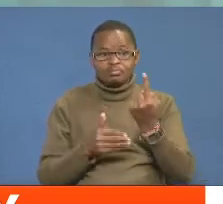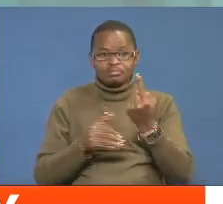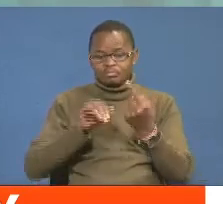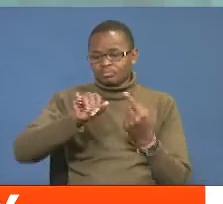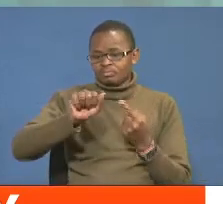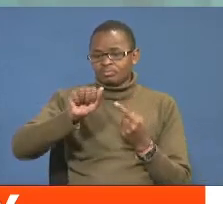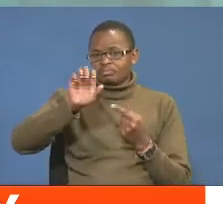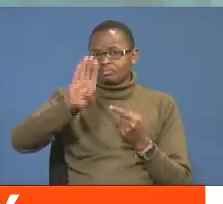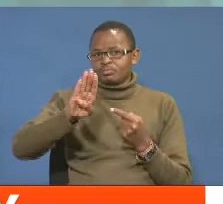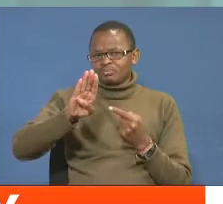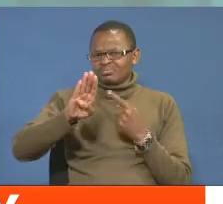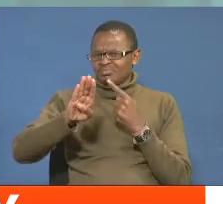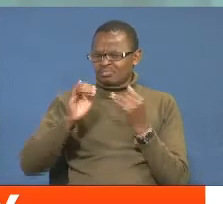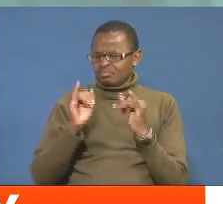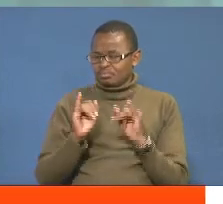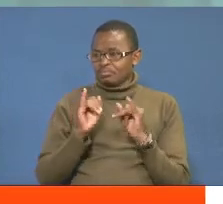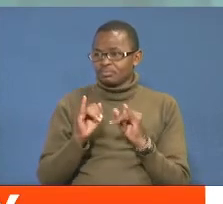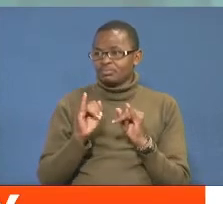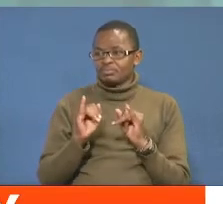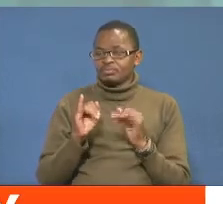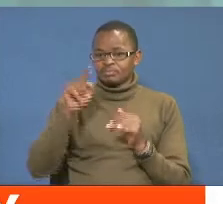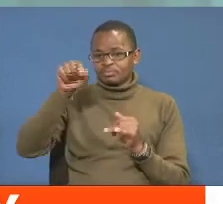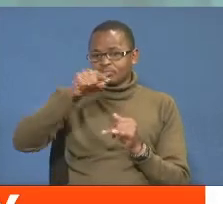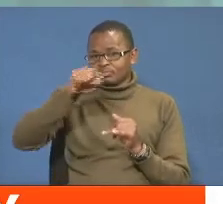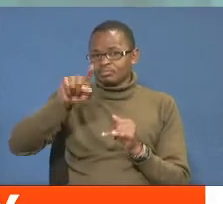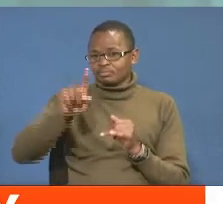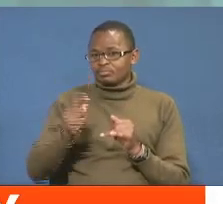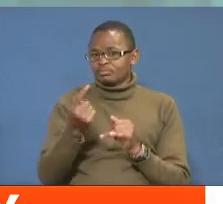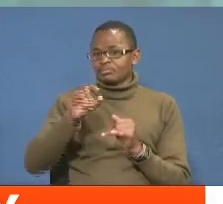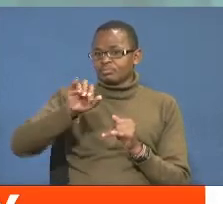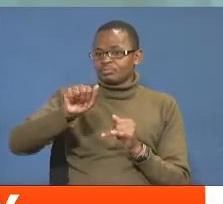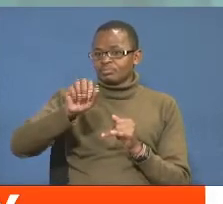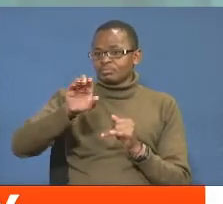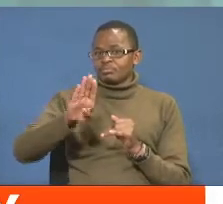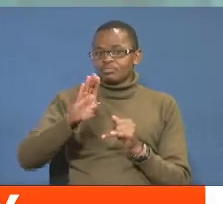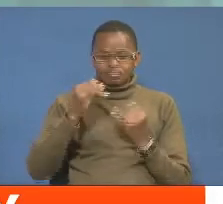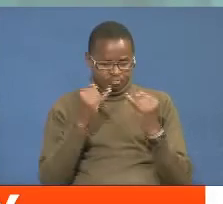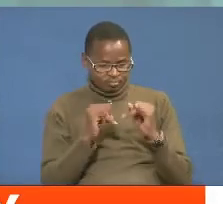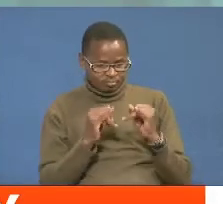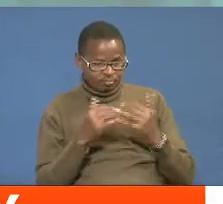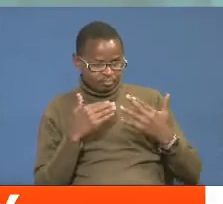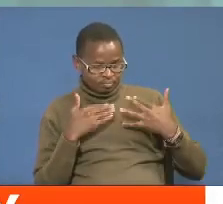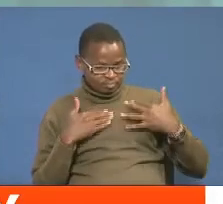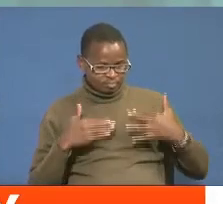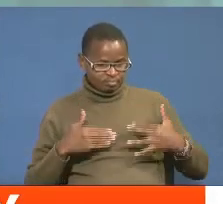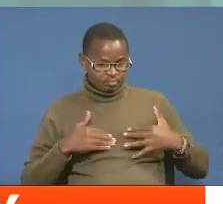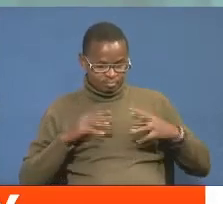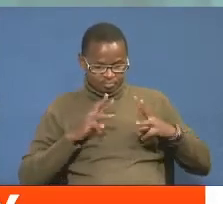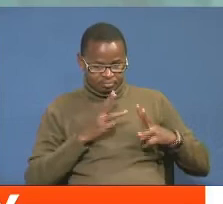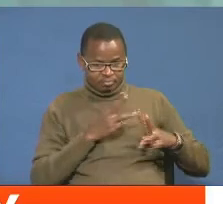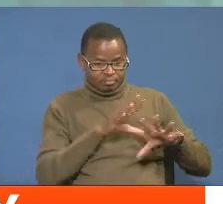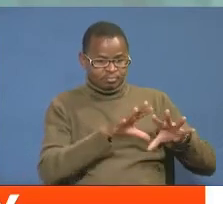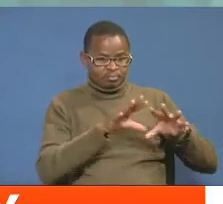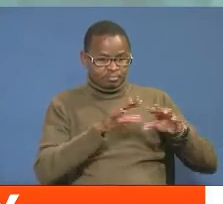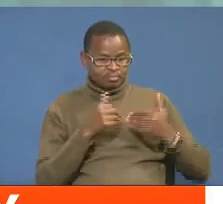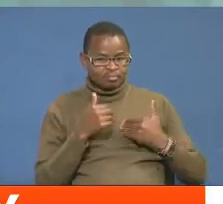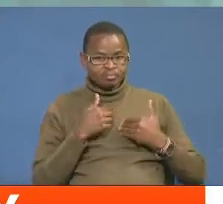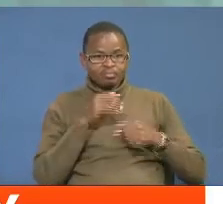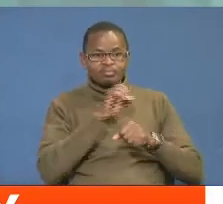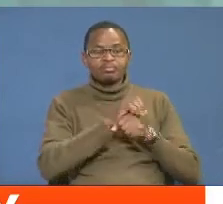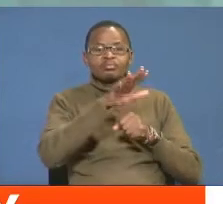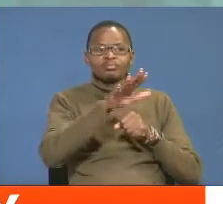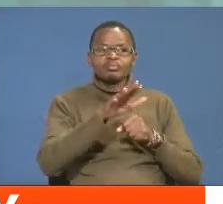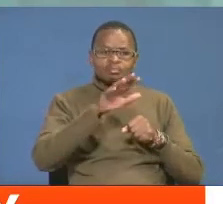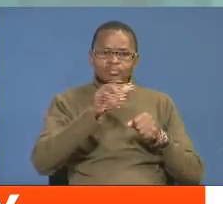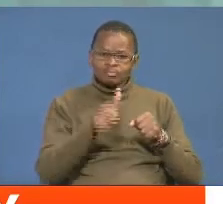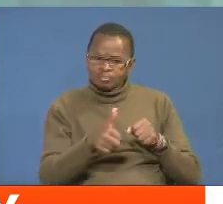jab, does it now cancel the first jab, or do we assume now that the body will assume that you had COVID-19?